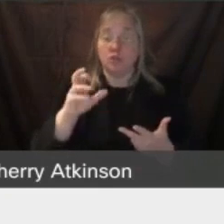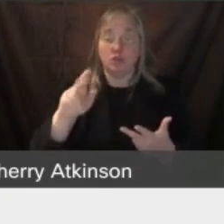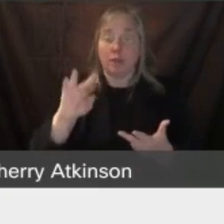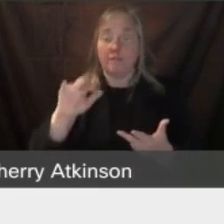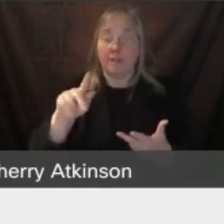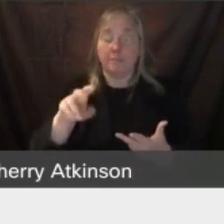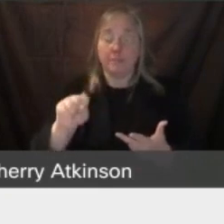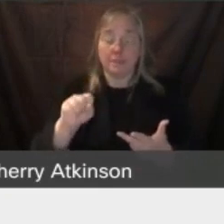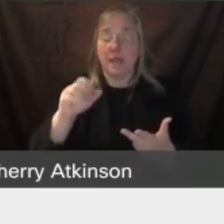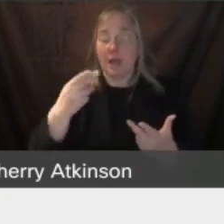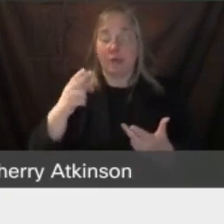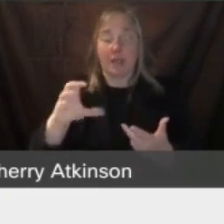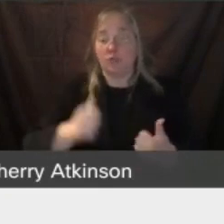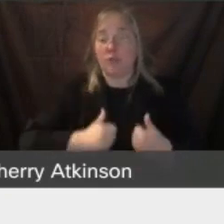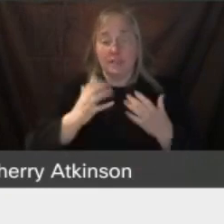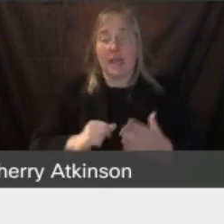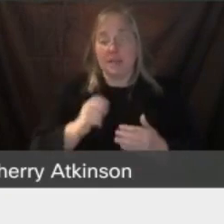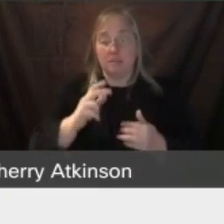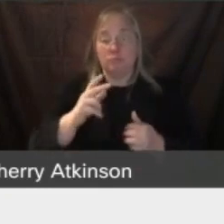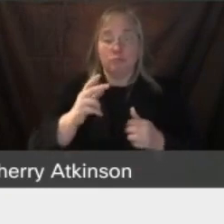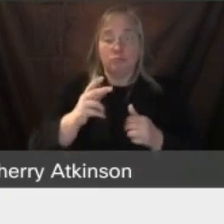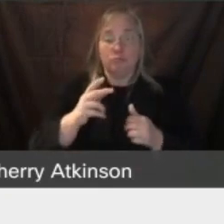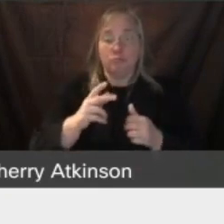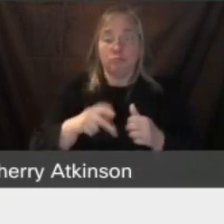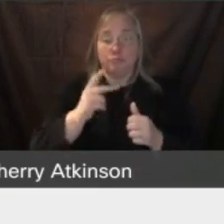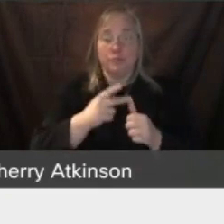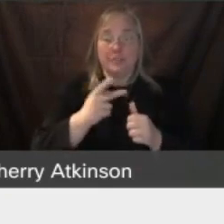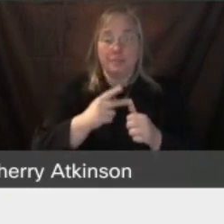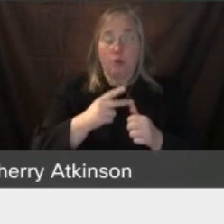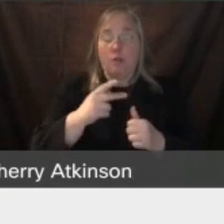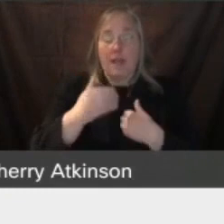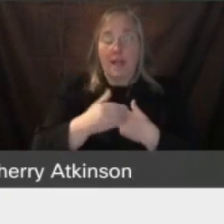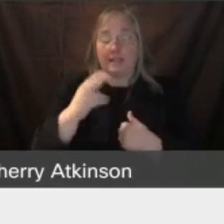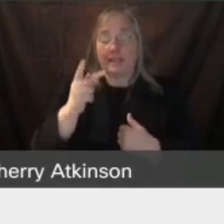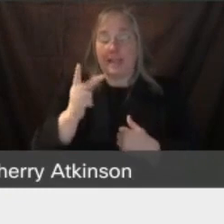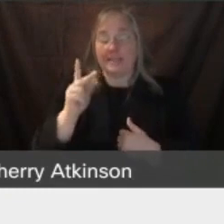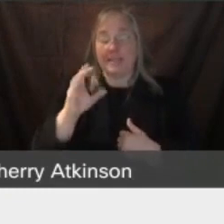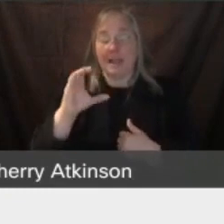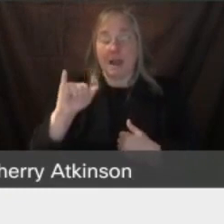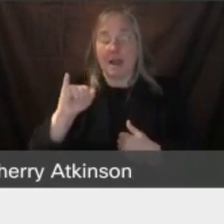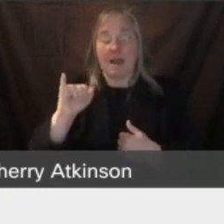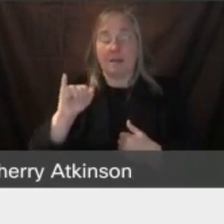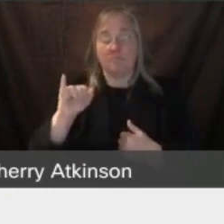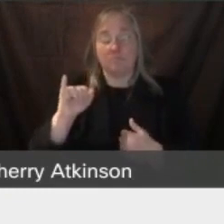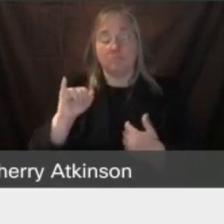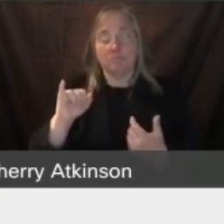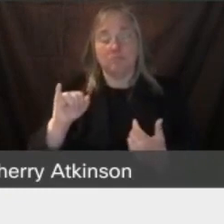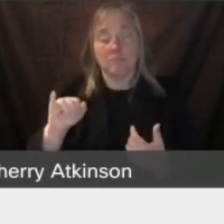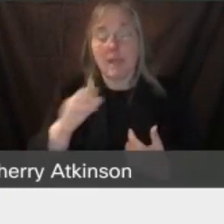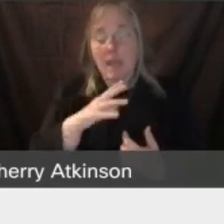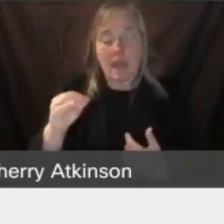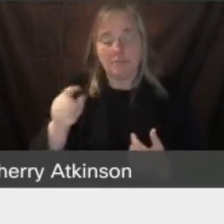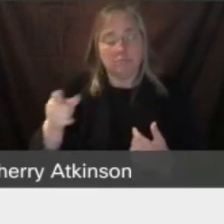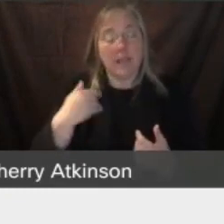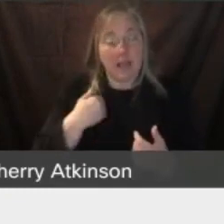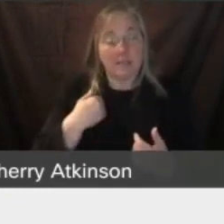County resident and principal at KCI Technologies. Howard County resident, has his business in Howard County, but also does